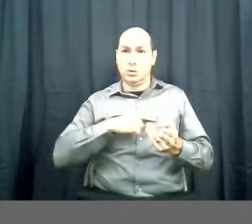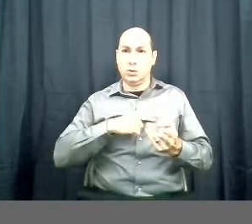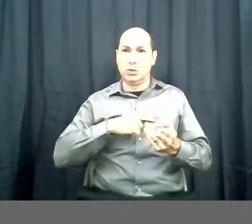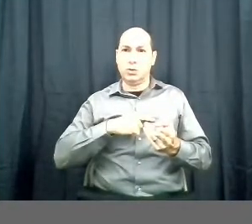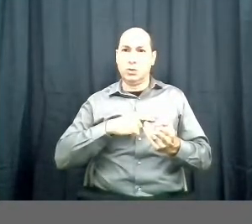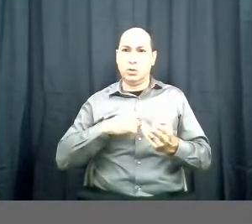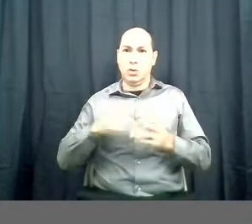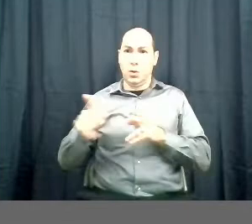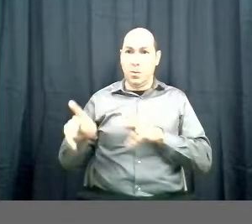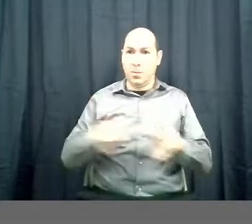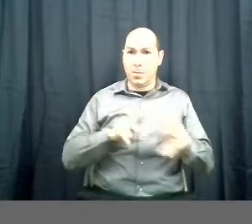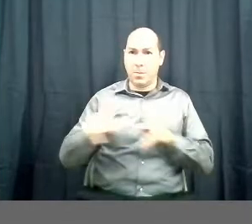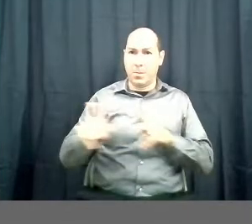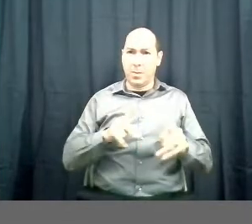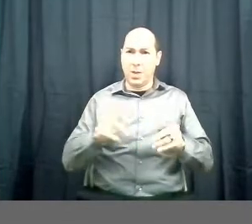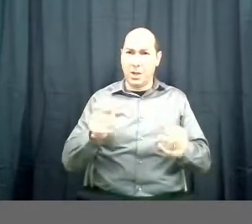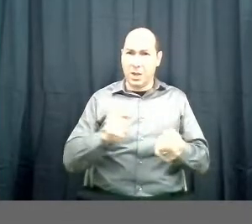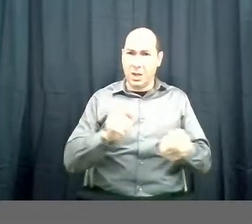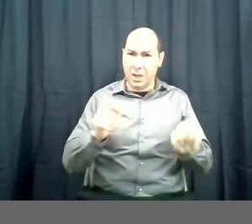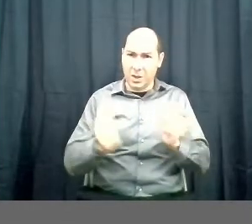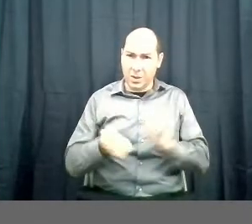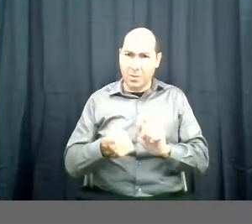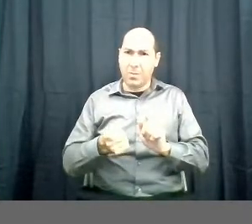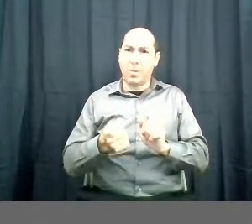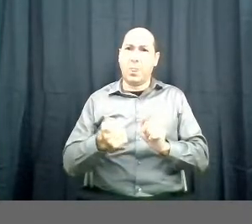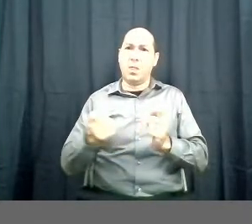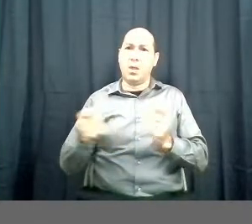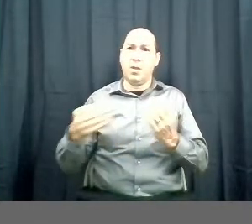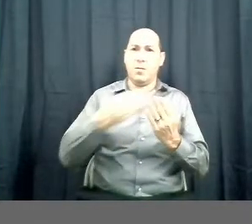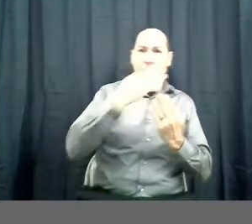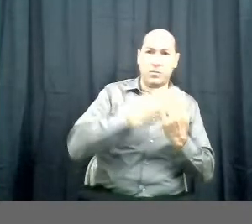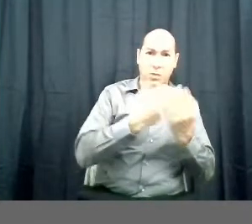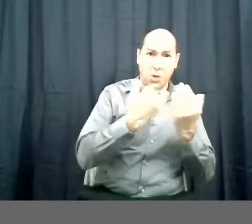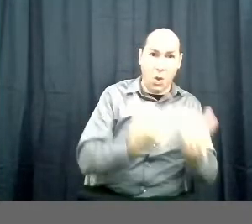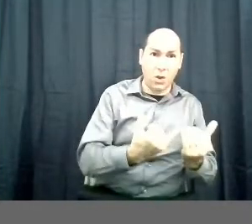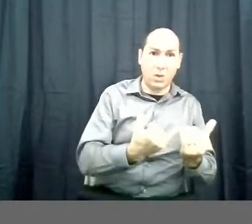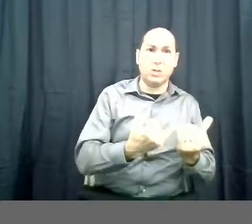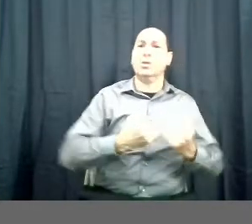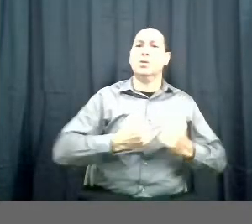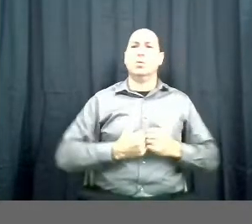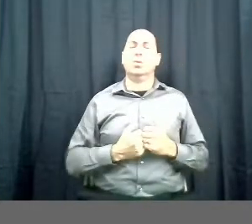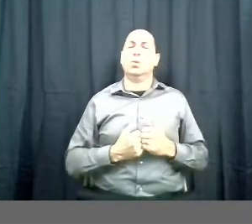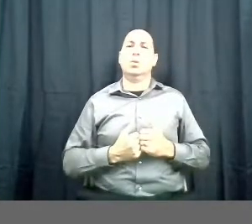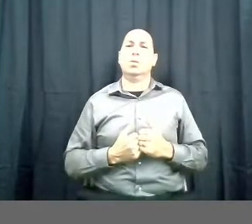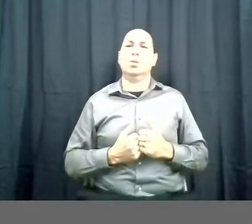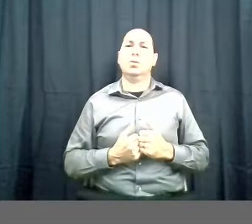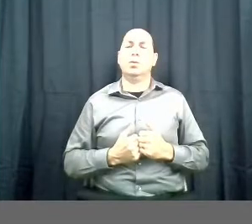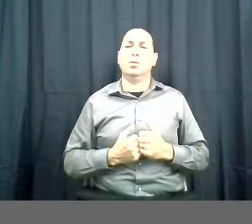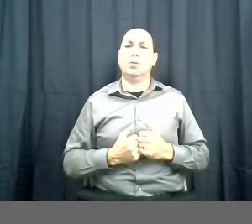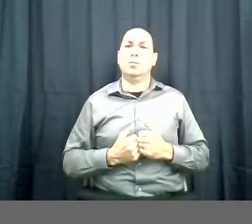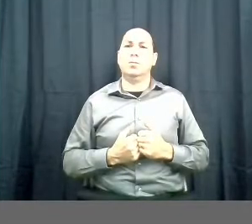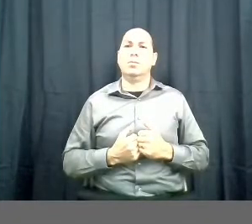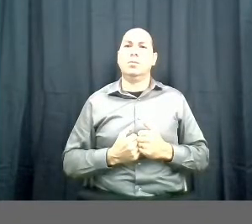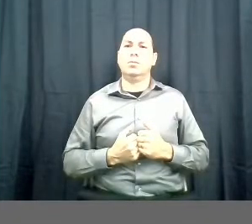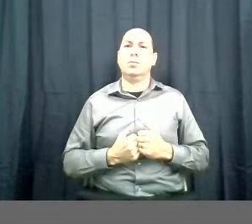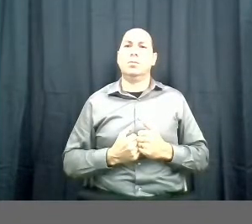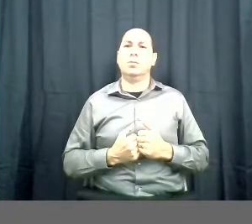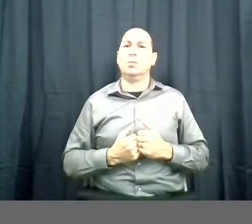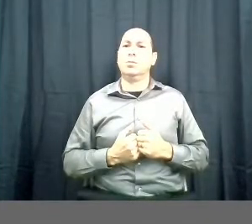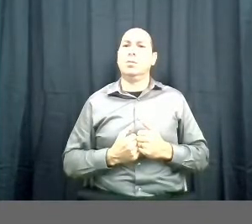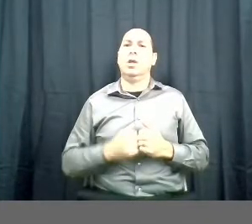plan of adjustment based on these proposals today, but that there be, as a